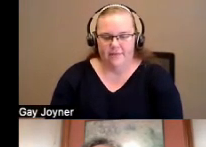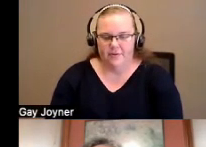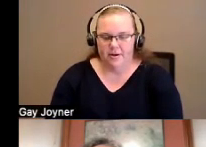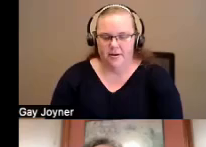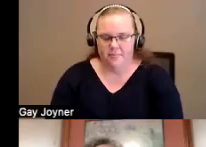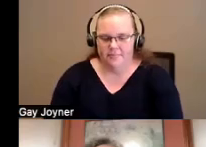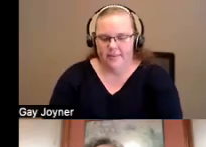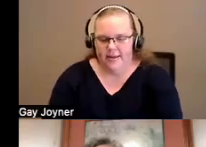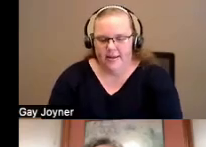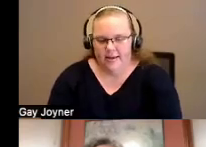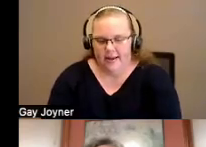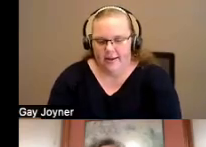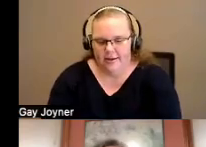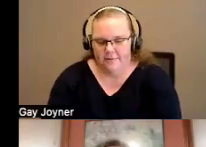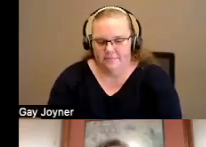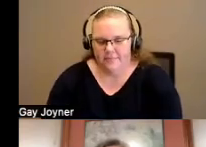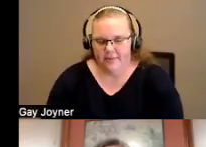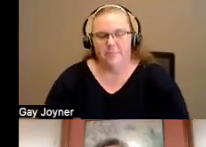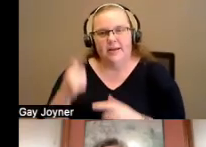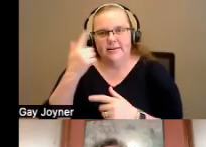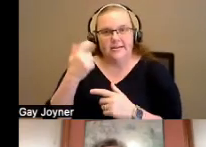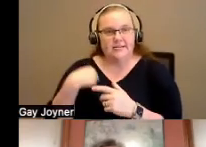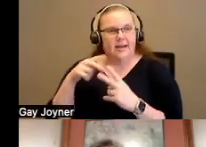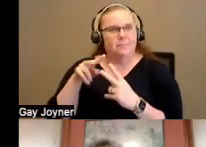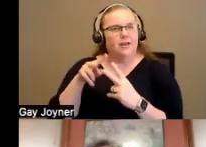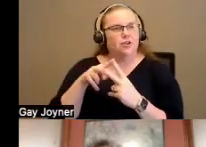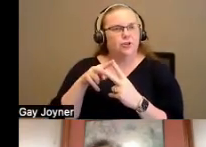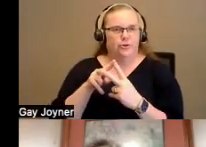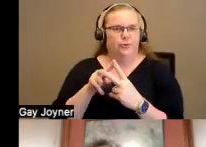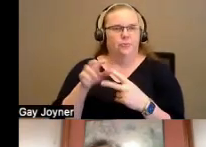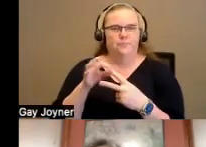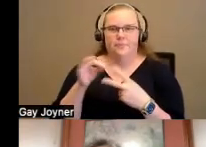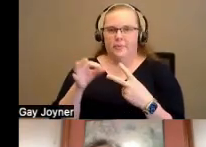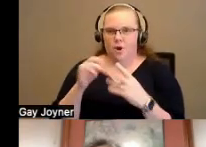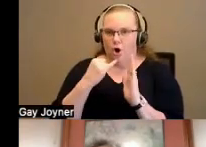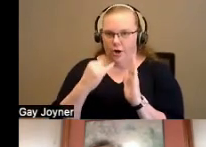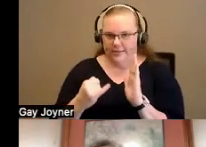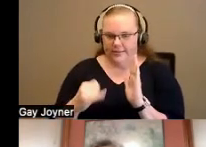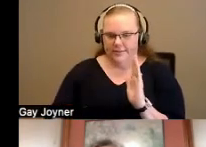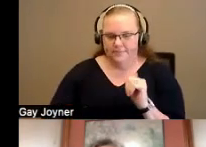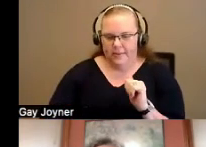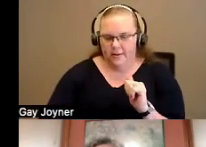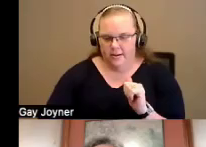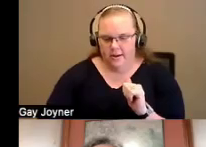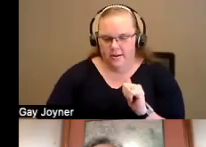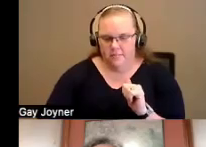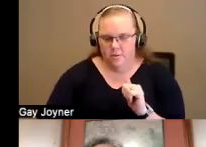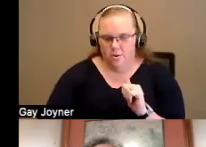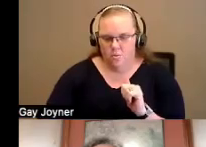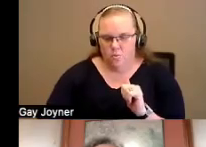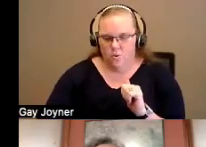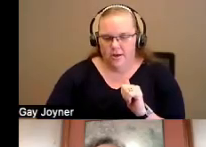as you have them up. Um, because I picked two artists.